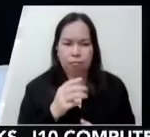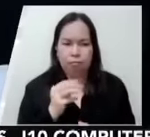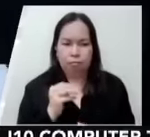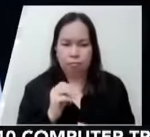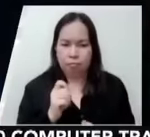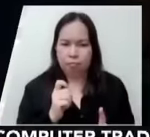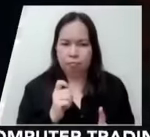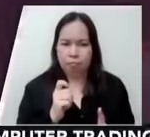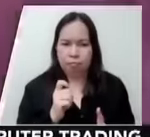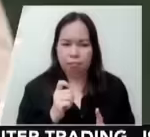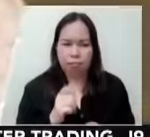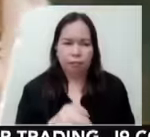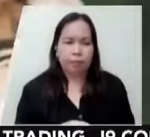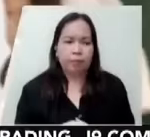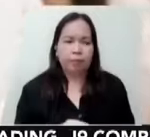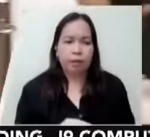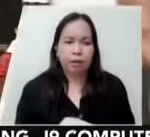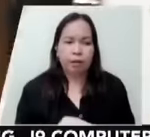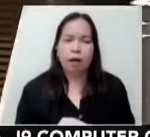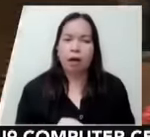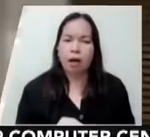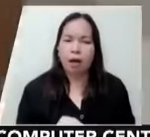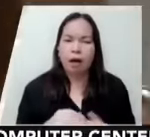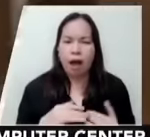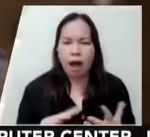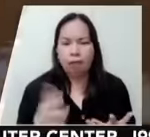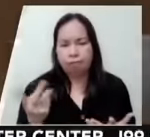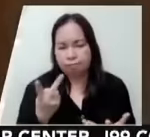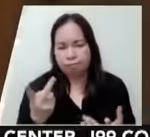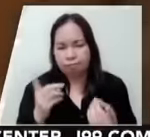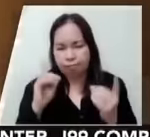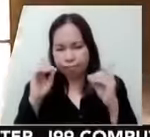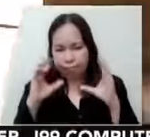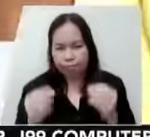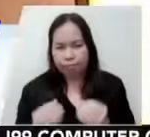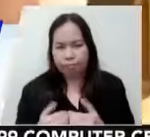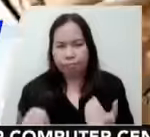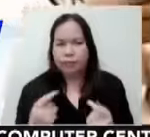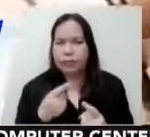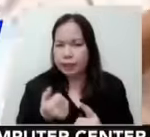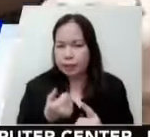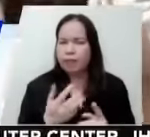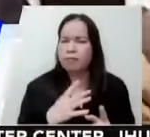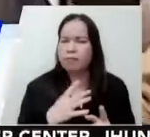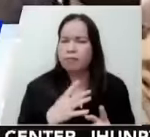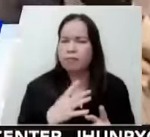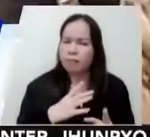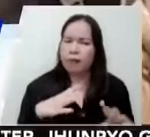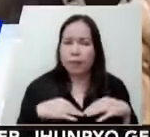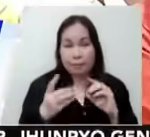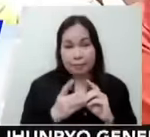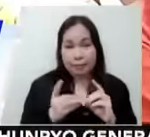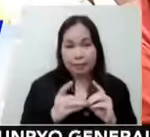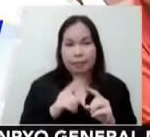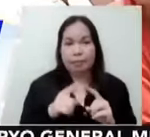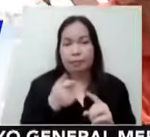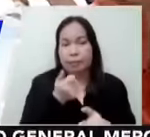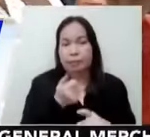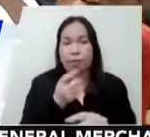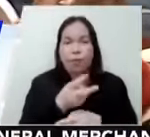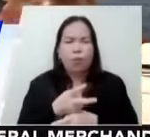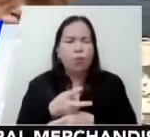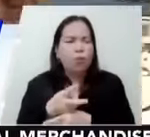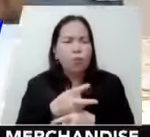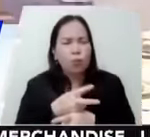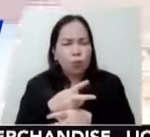hiwalayan nila ni Pancho Magno. Open naman daw siya to dating, pero mas maingat na raw siya na pumasok sa bagong relasyon dahil sa